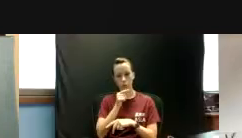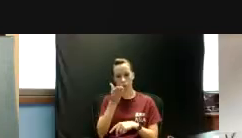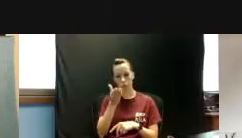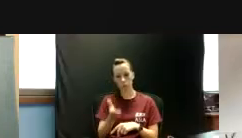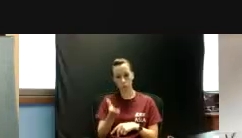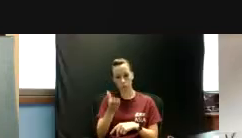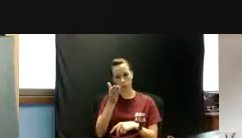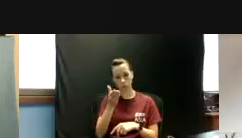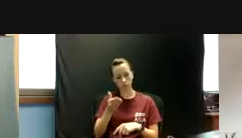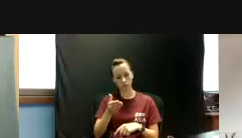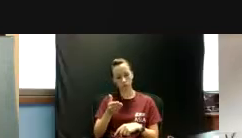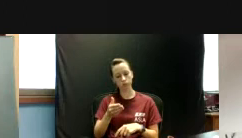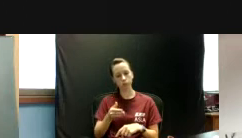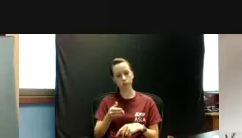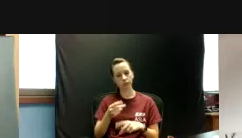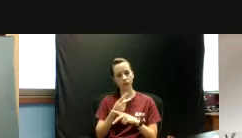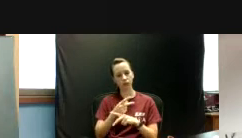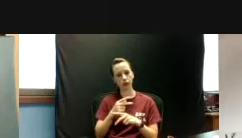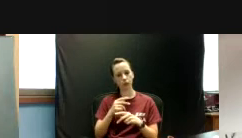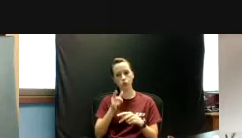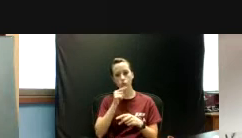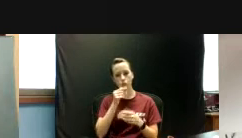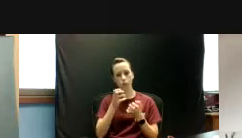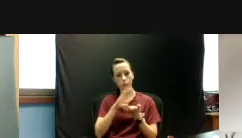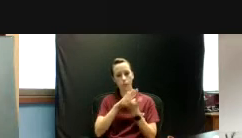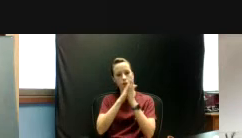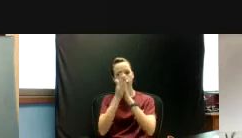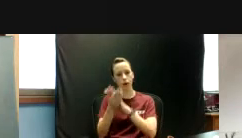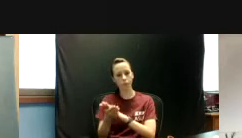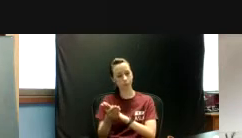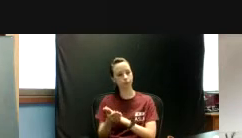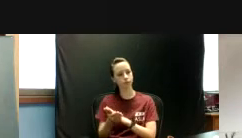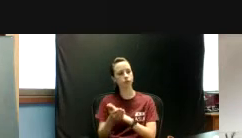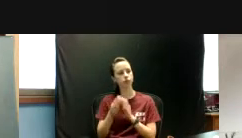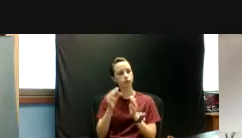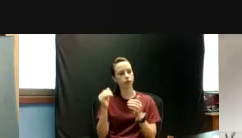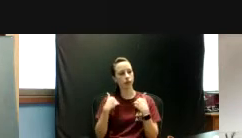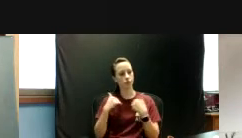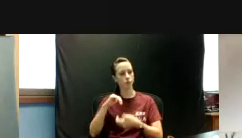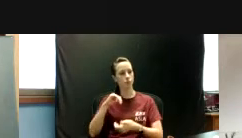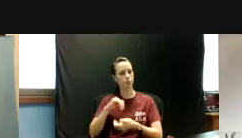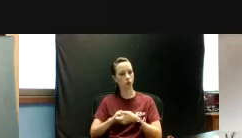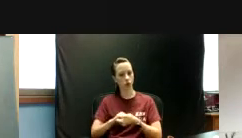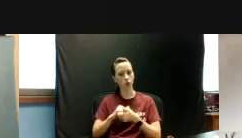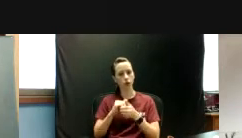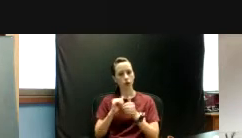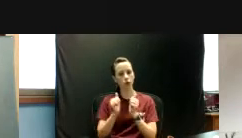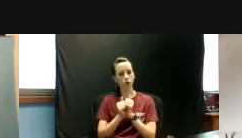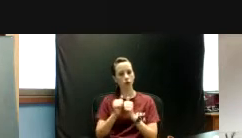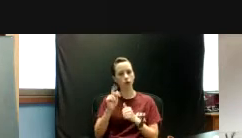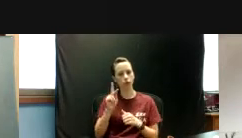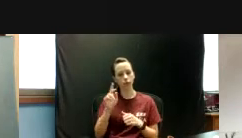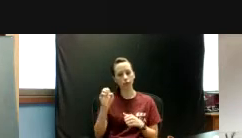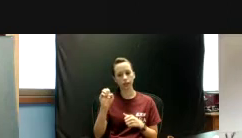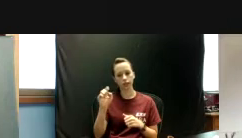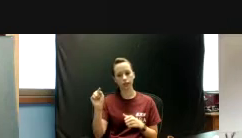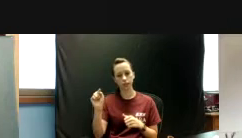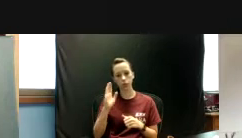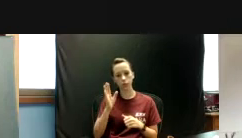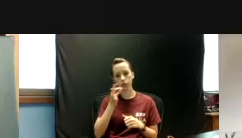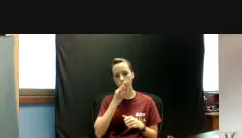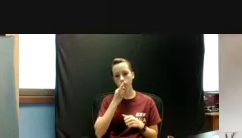be. We've also created this summer this partnership. We have this partnership with KET. So we're about to release the suicide